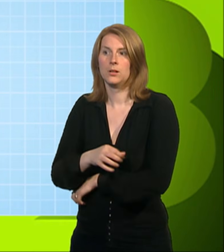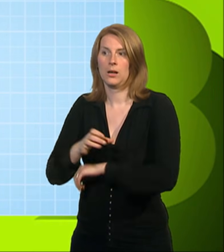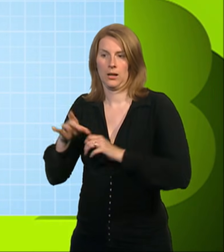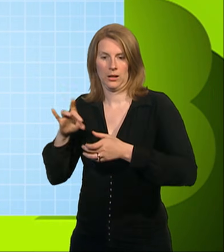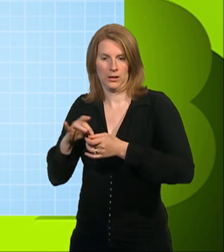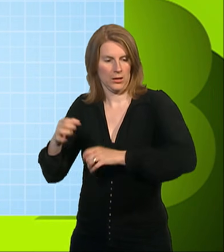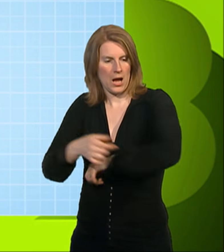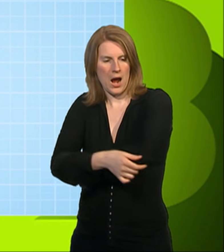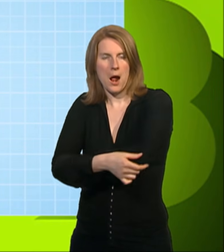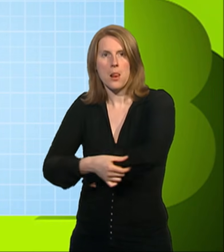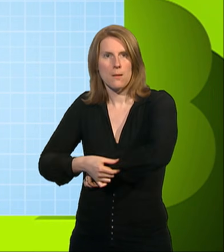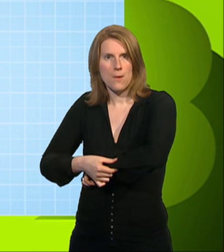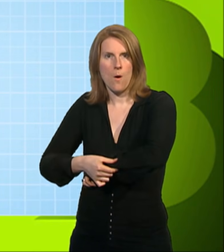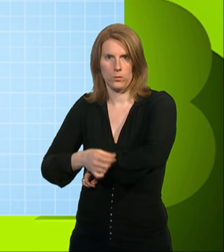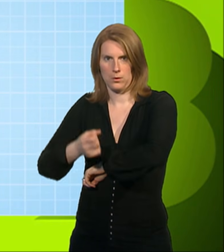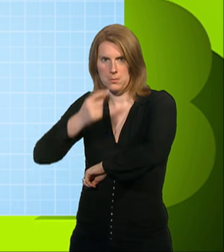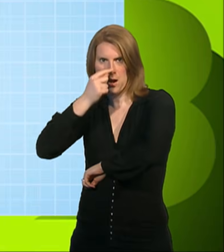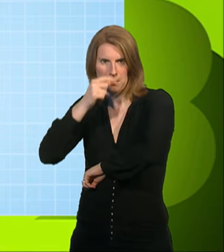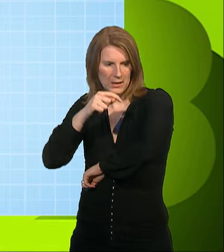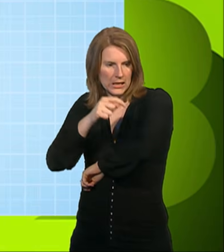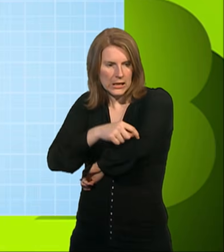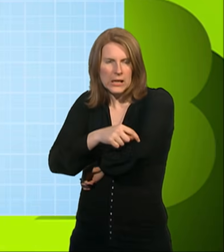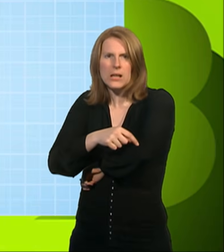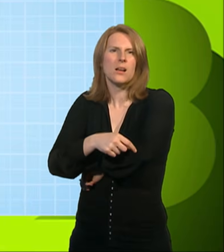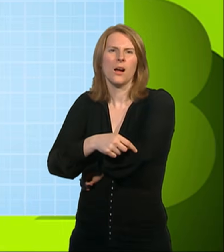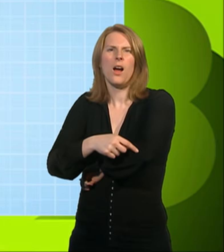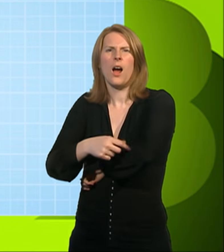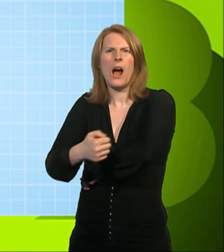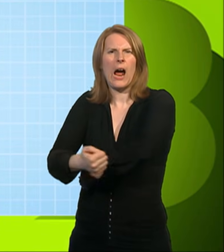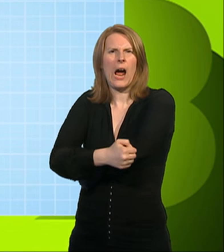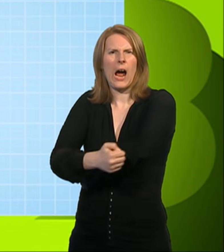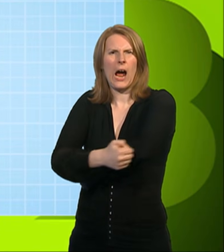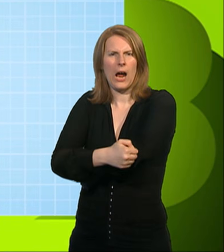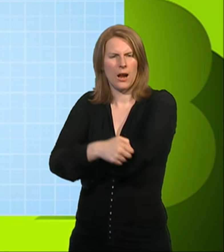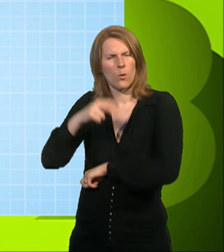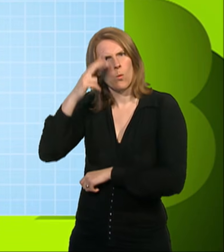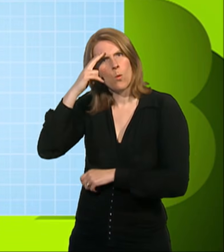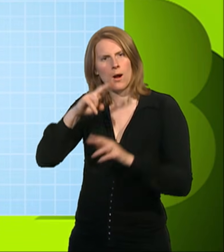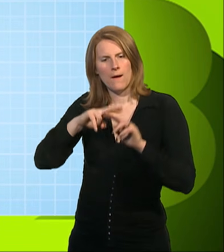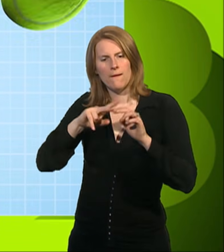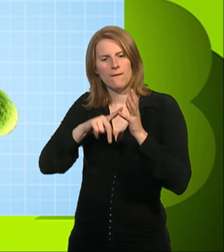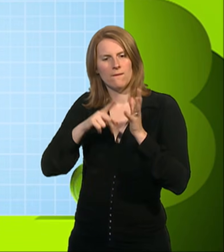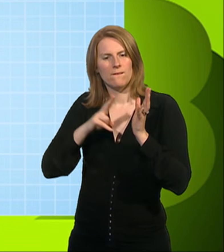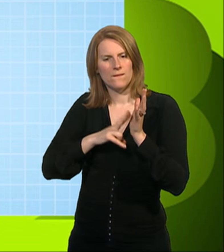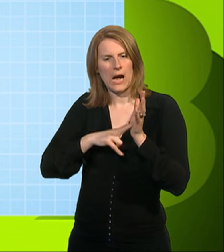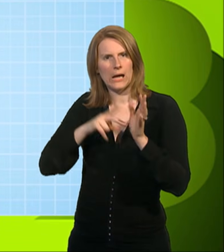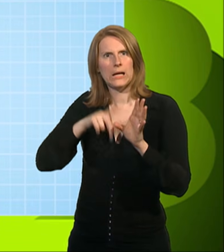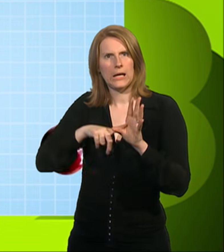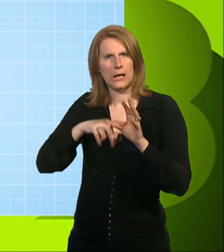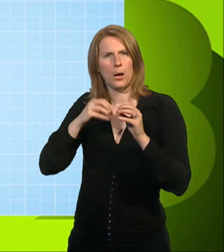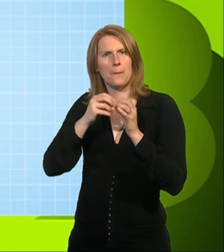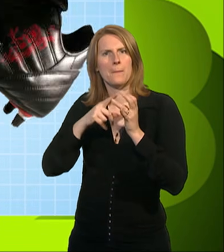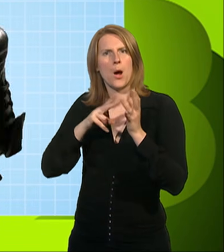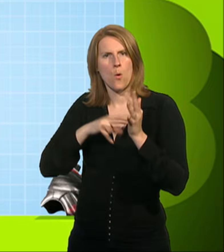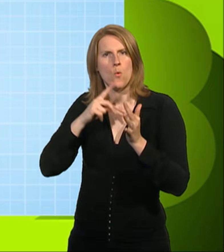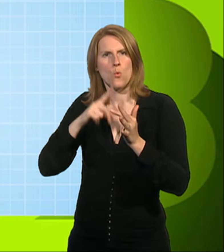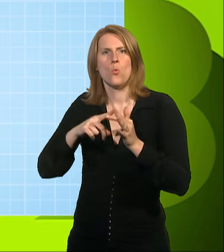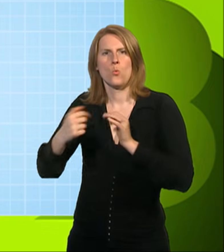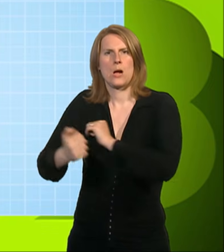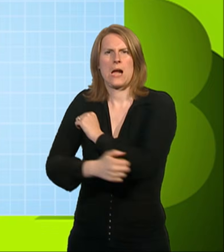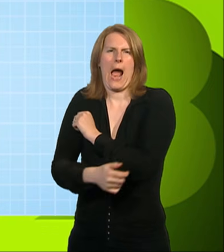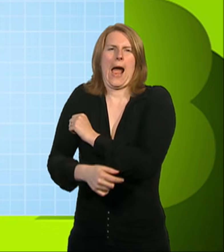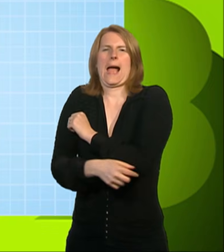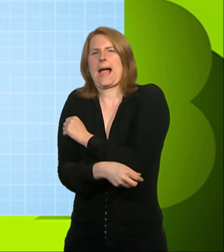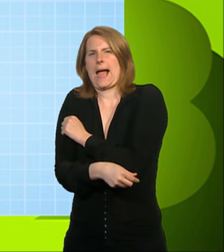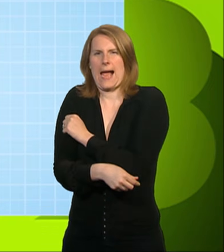called the funny bone, the humerus has a nerve running through it very close to the skin. And that's why when you bang your elbow, you get that funny